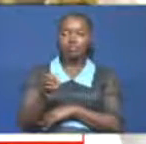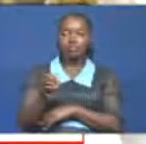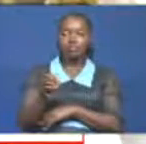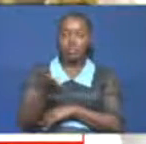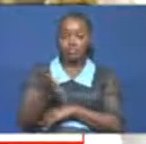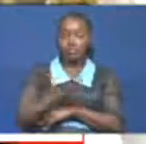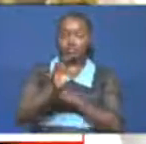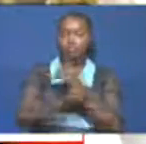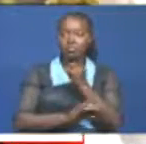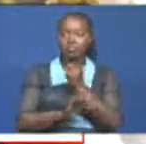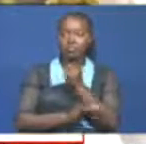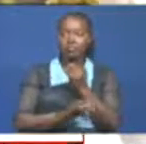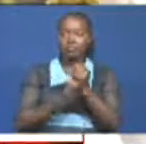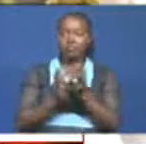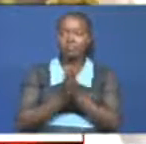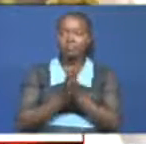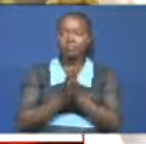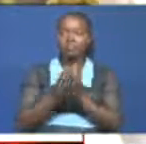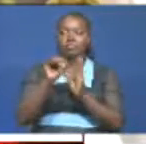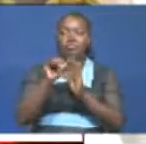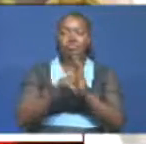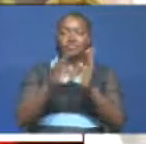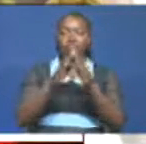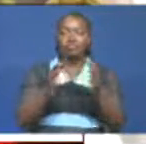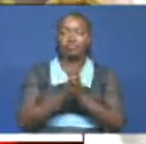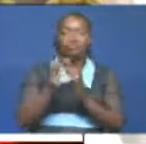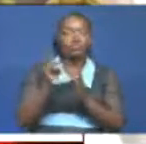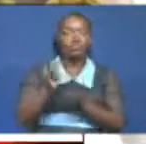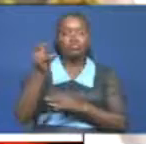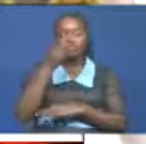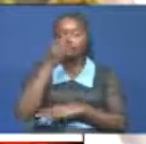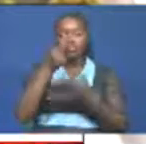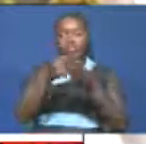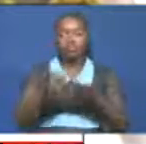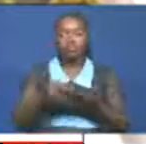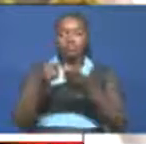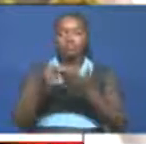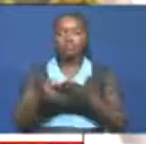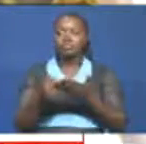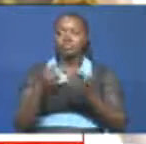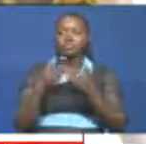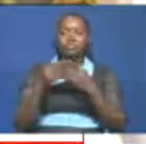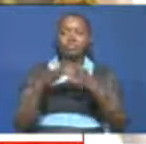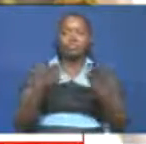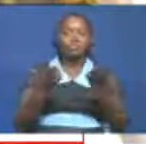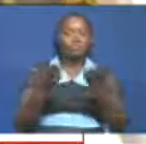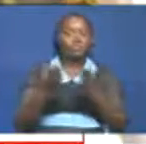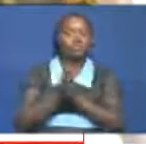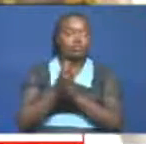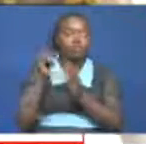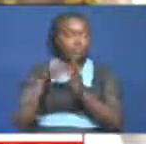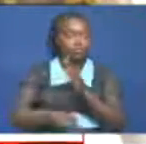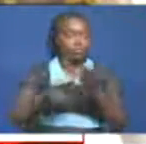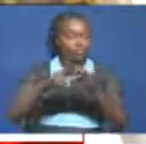in the country, and he is at State House with President William Ruto discussing bilateral talks and how we can deepen relations between